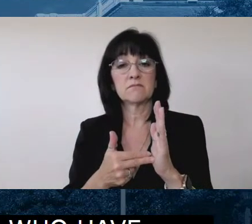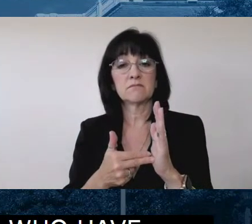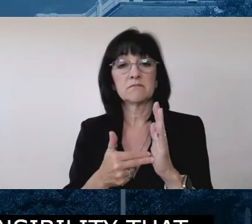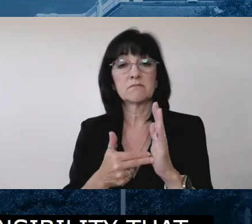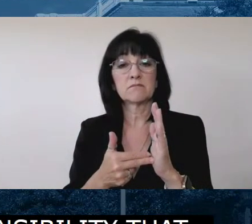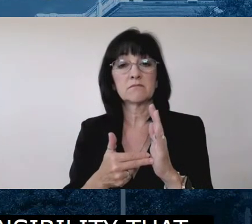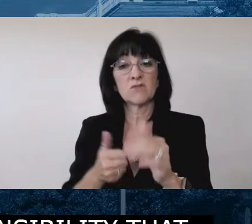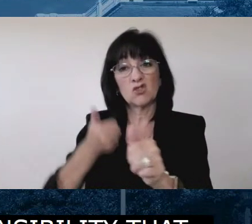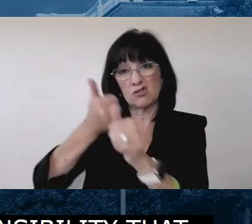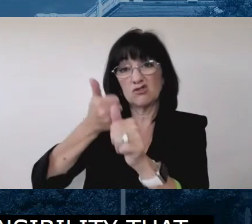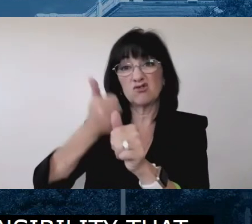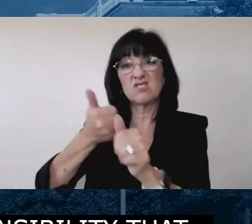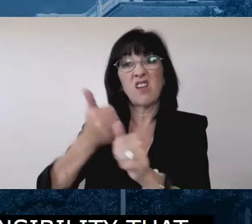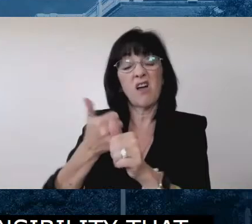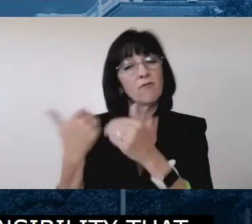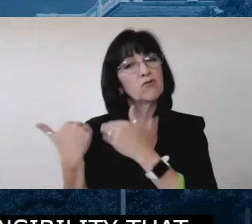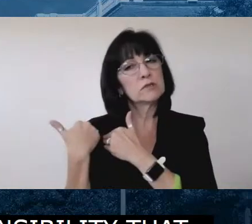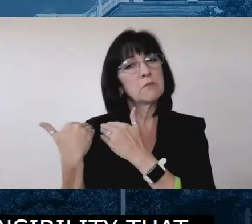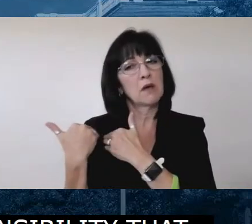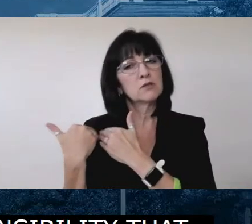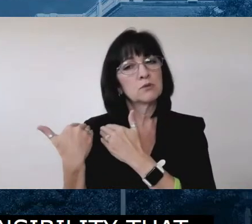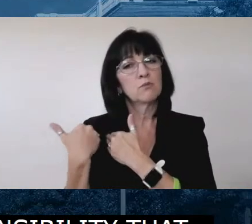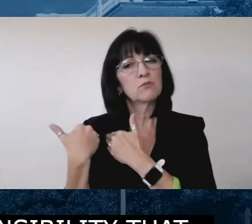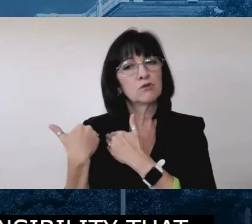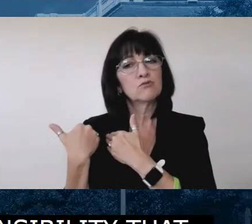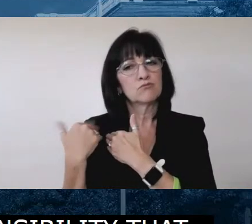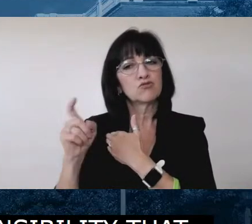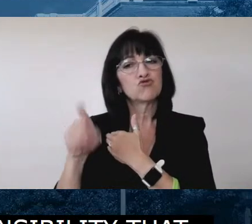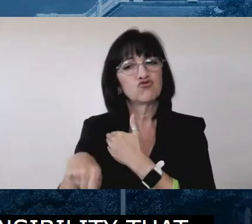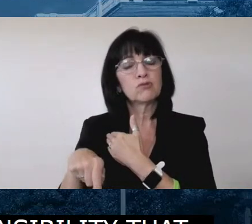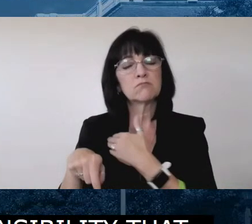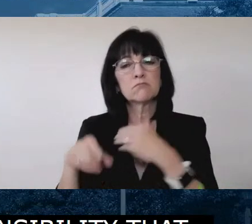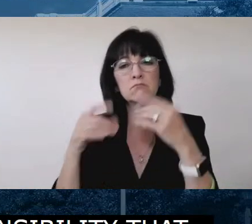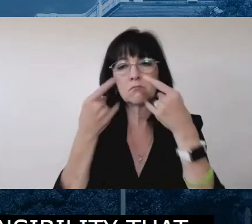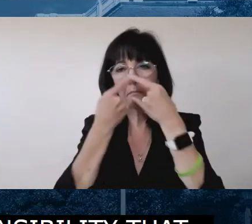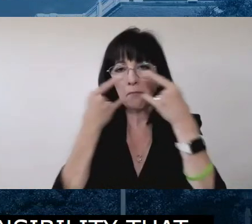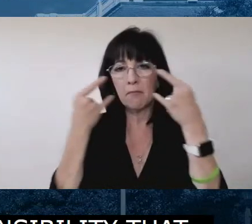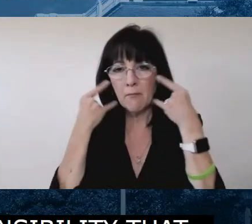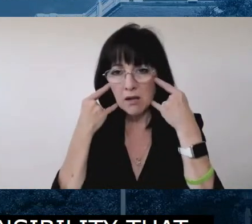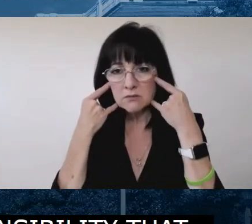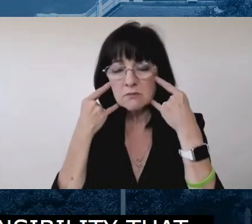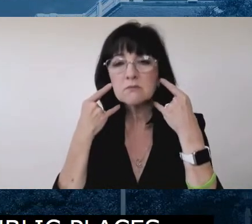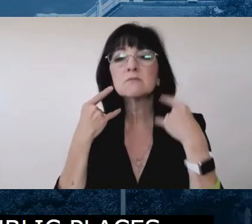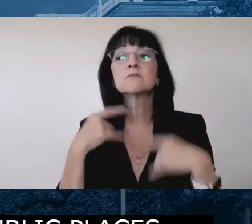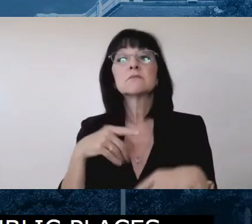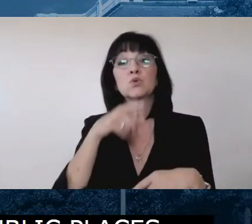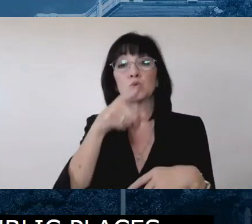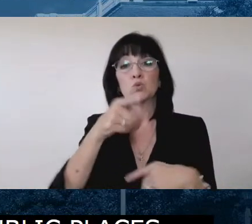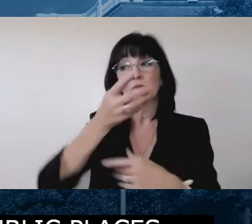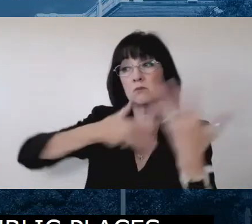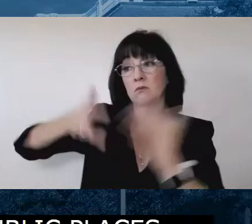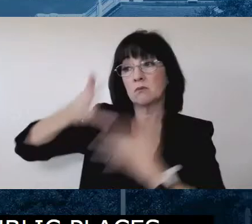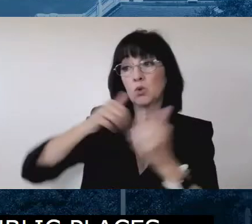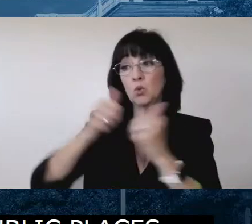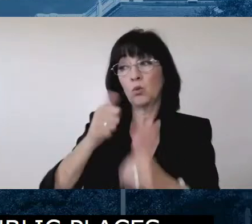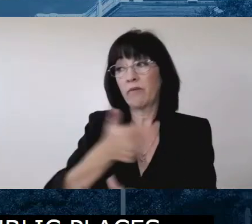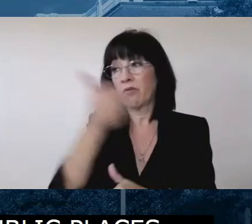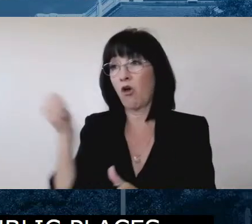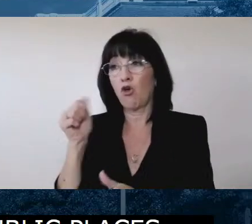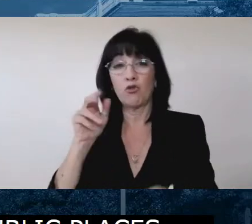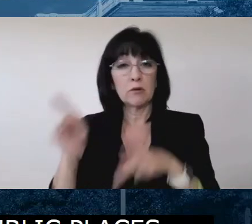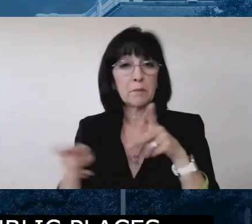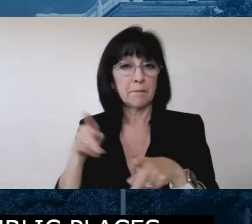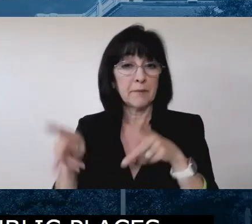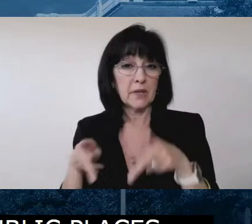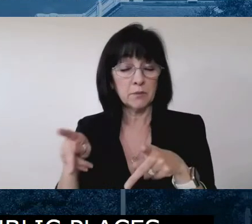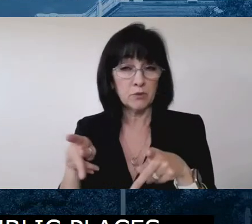wearing a mask in all public places when you're around other individuals. But the new